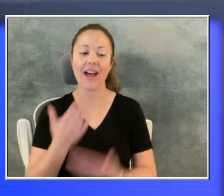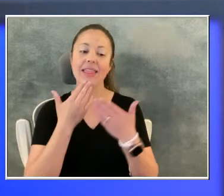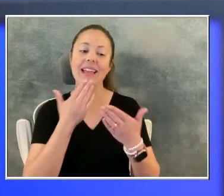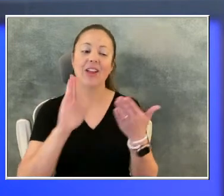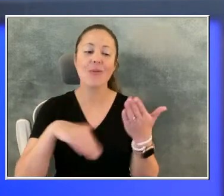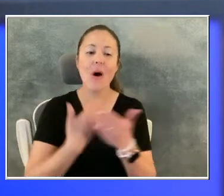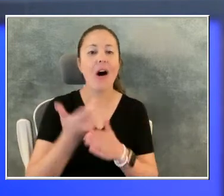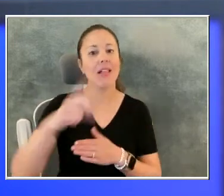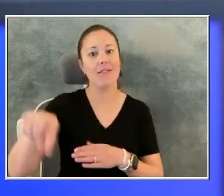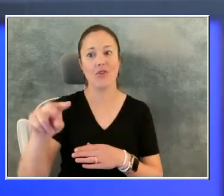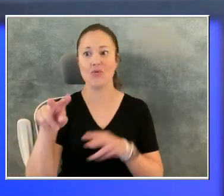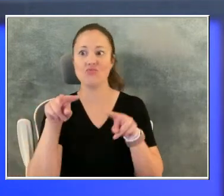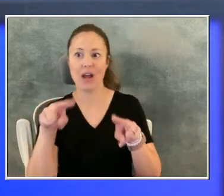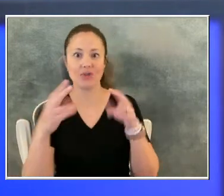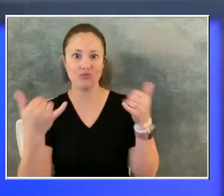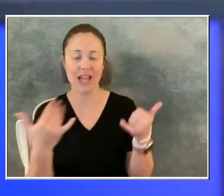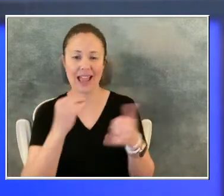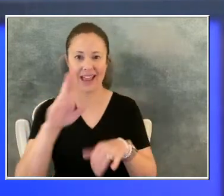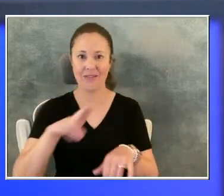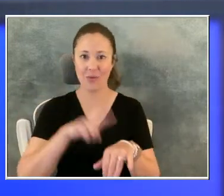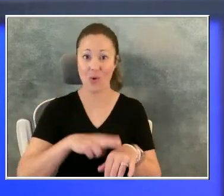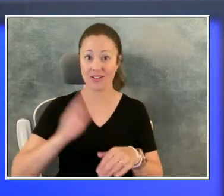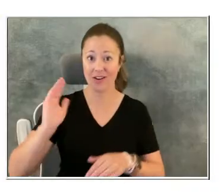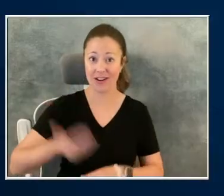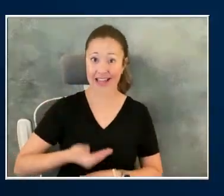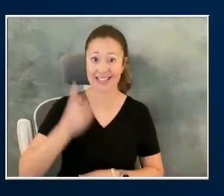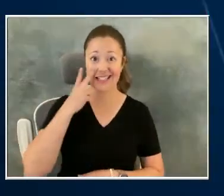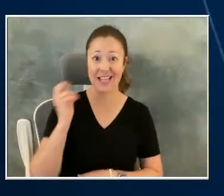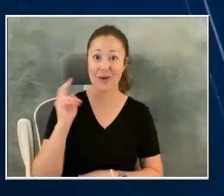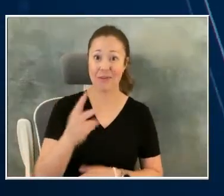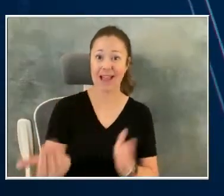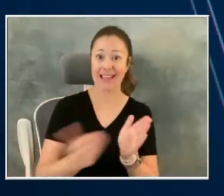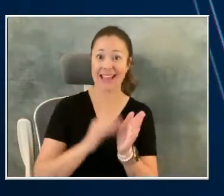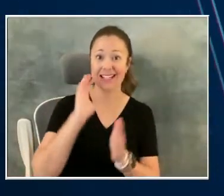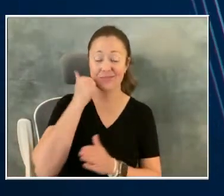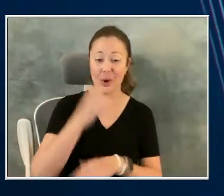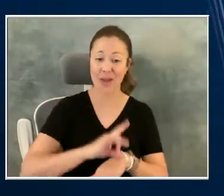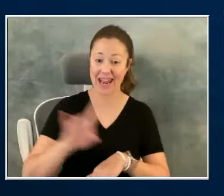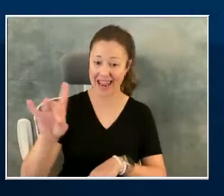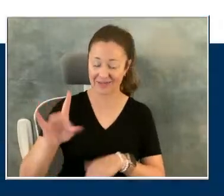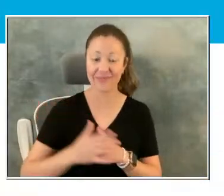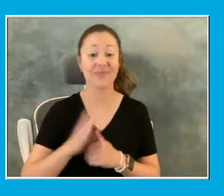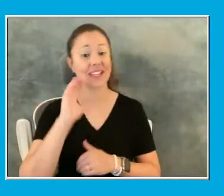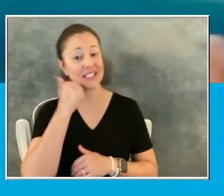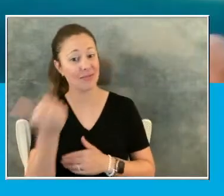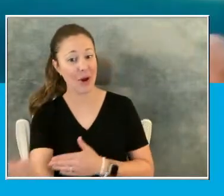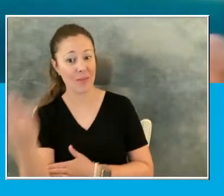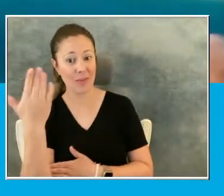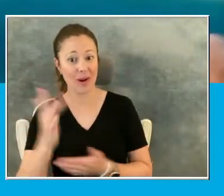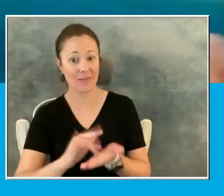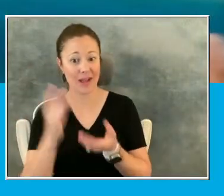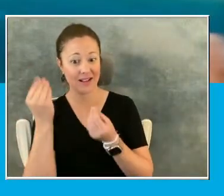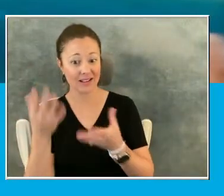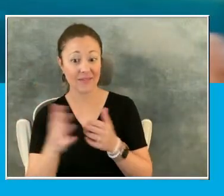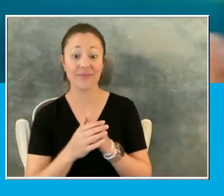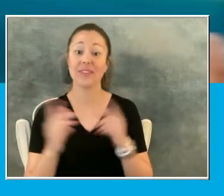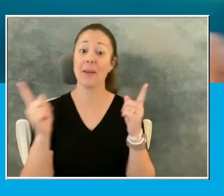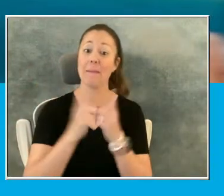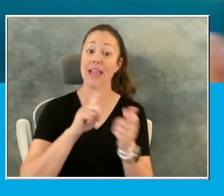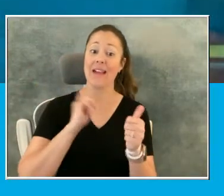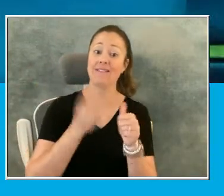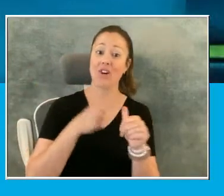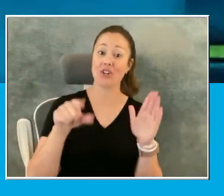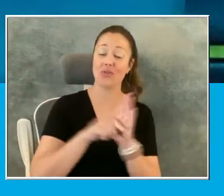us today, and of course our guests. We'll see you back here tomorrow at 8. Coming up tomorrow on the Morning Medical Update, meet a first grader living with